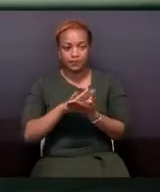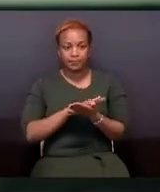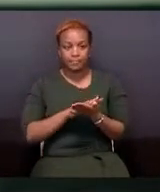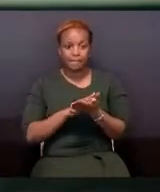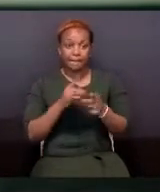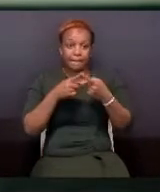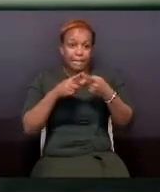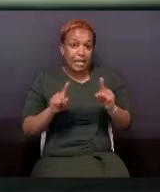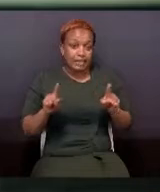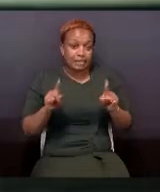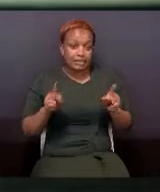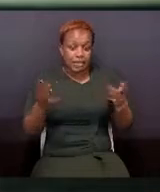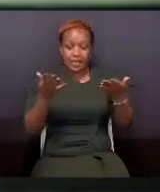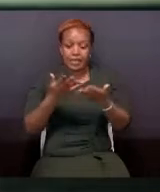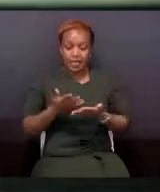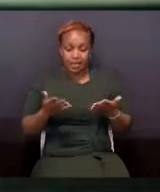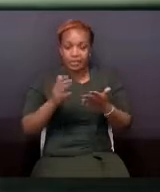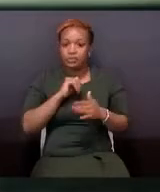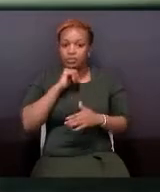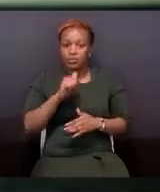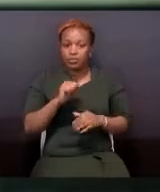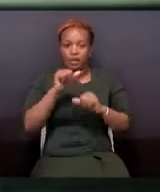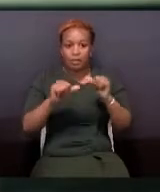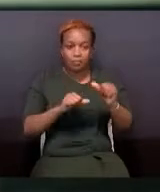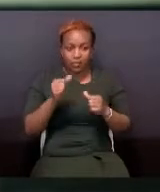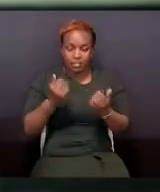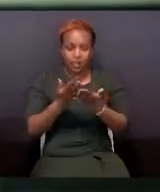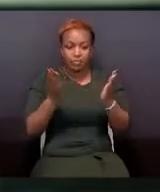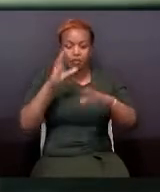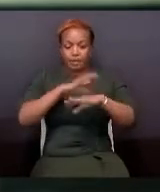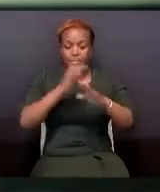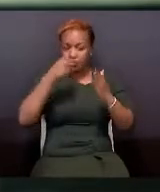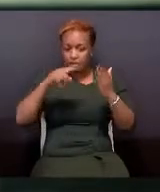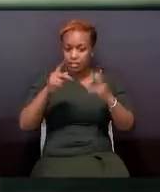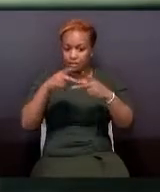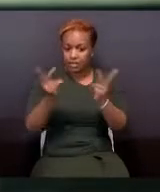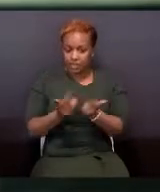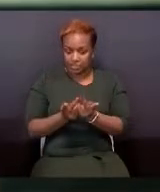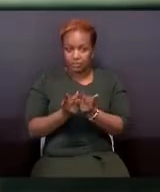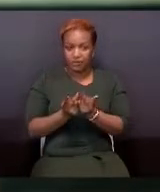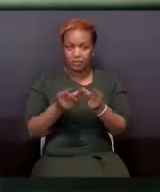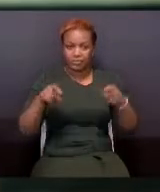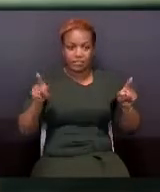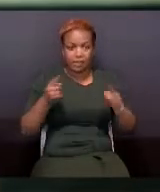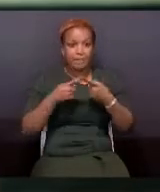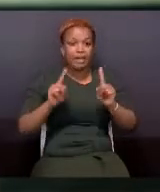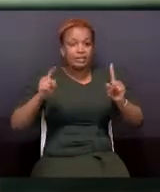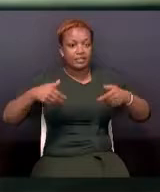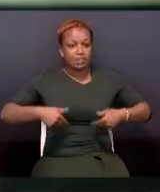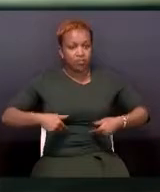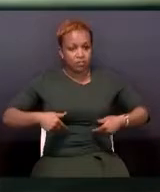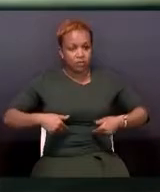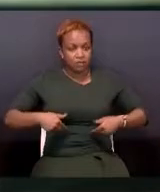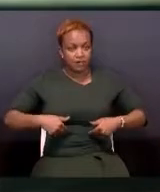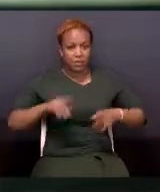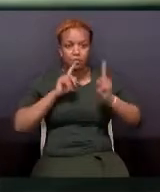But here, it is not just for them to find a rightful place for themselves. And when I'm saying the youth, I'm really